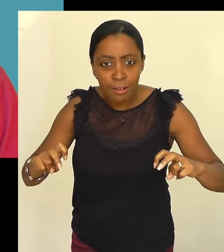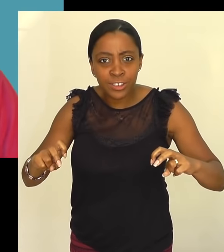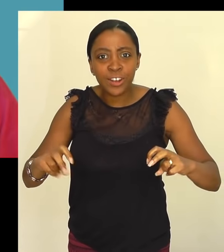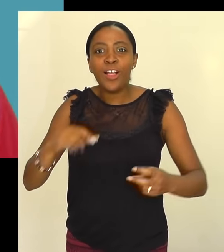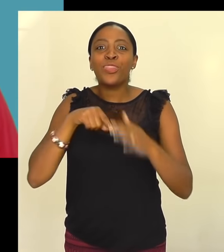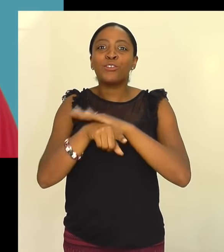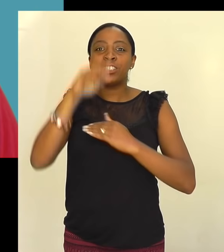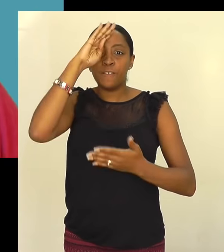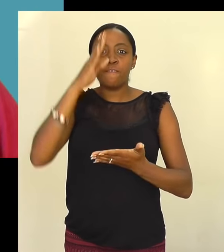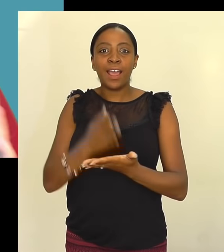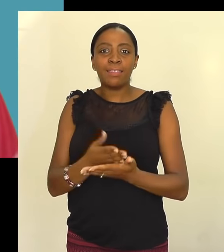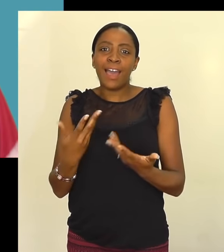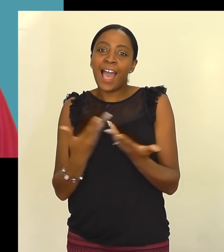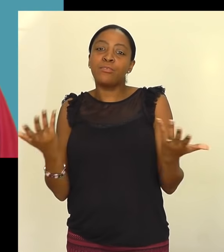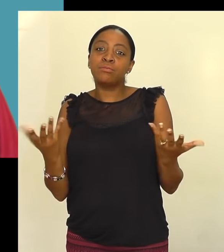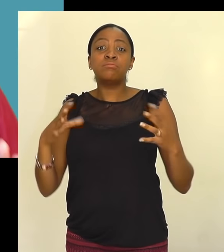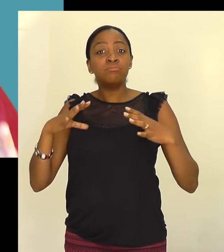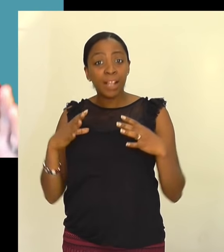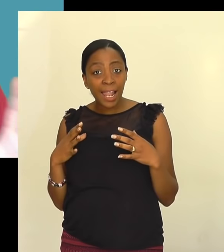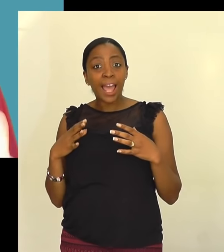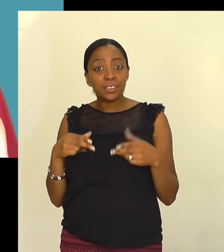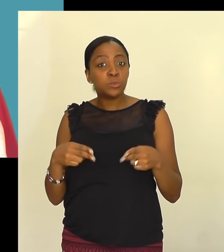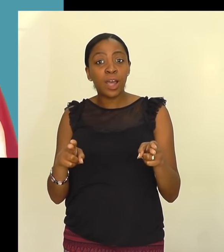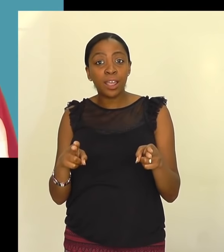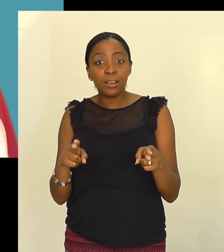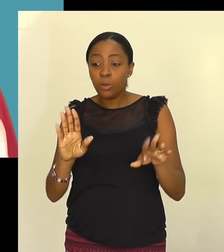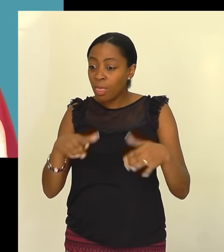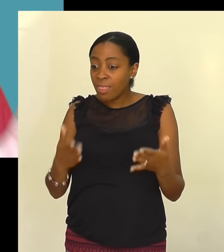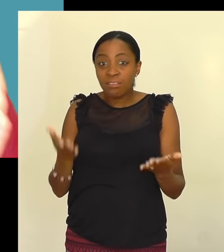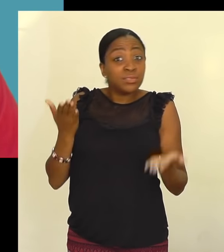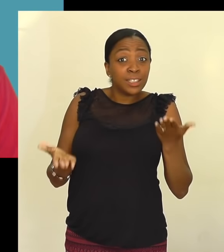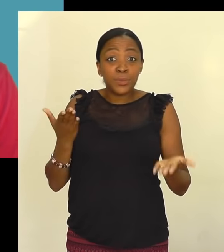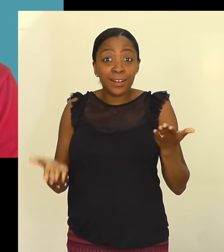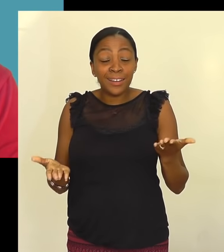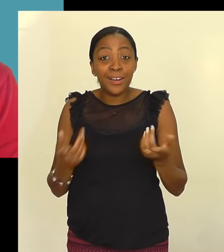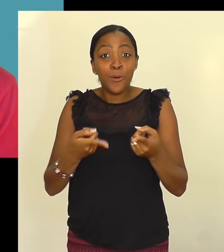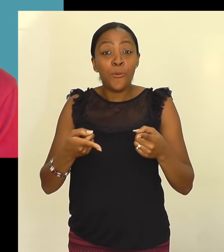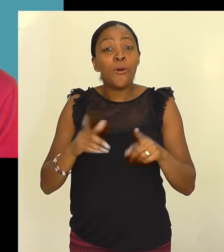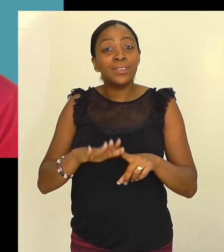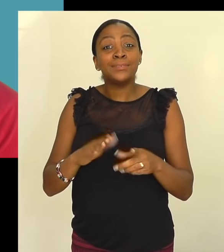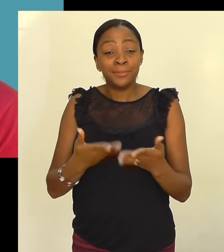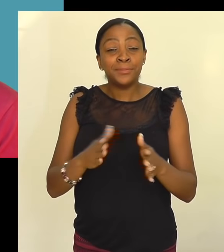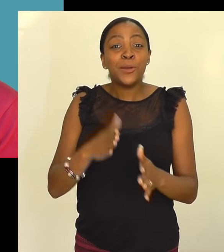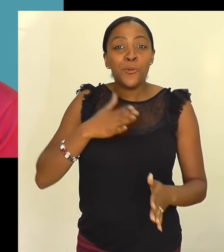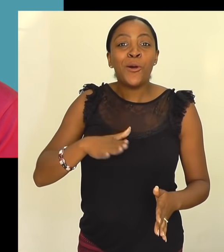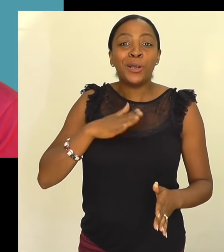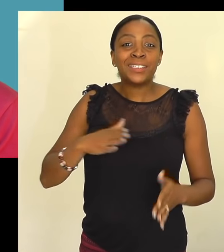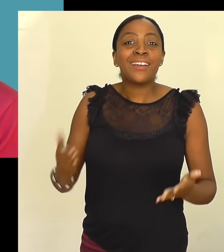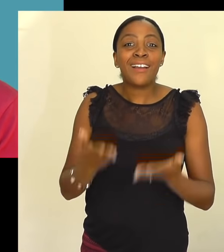faith in a relaxed, non-judgmental discussion. And we want to encourage you to